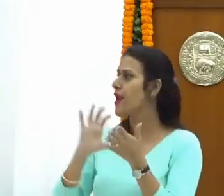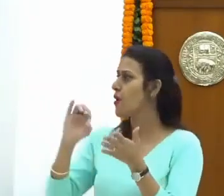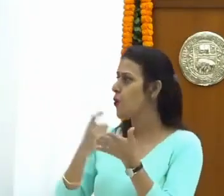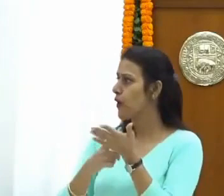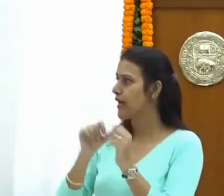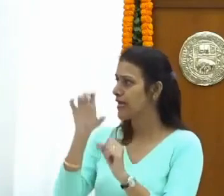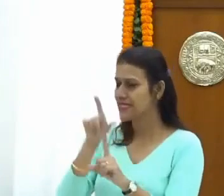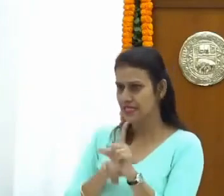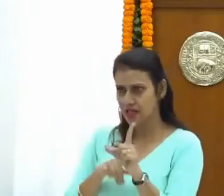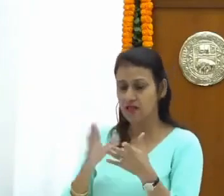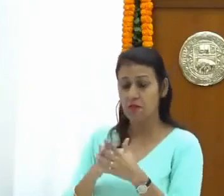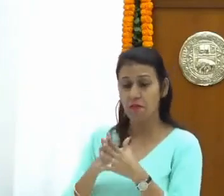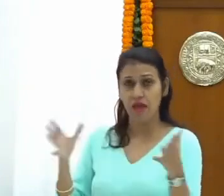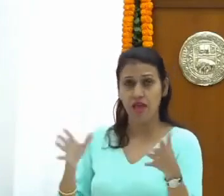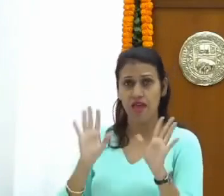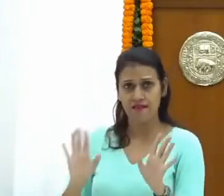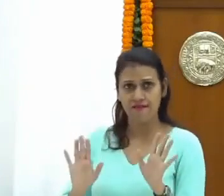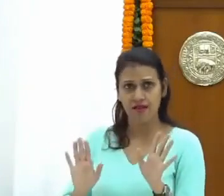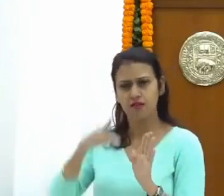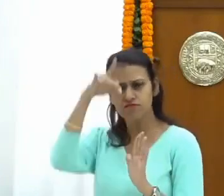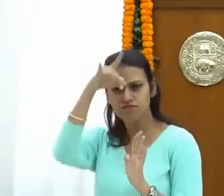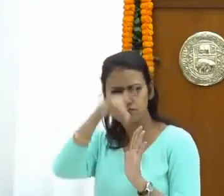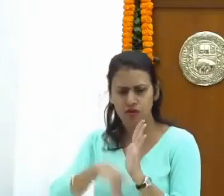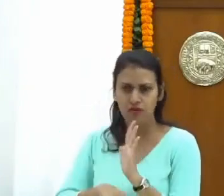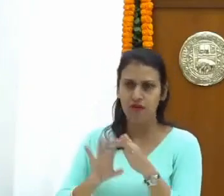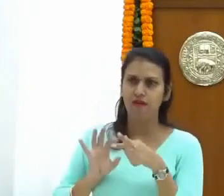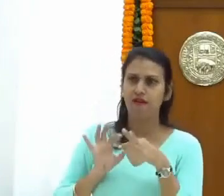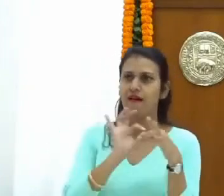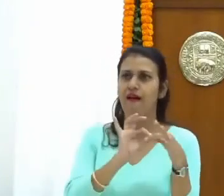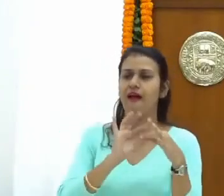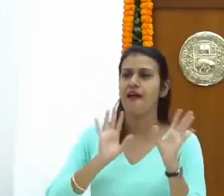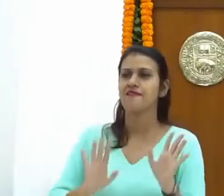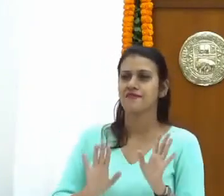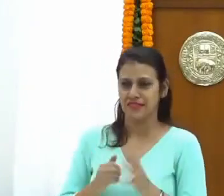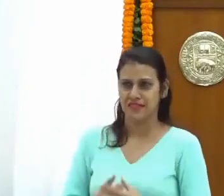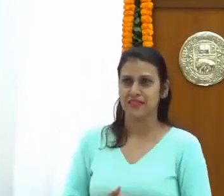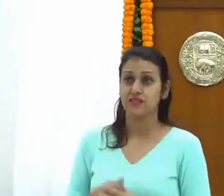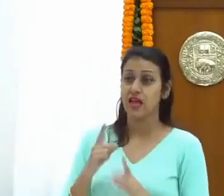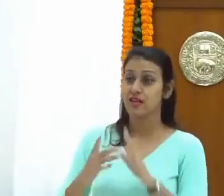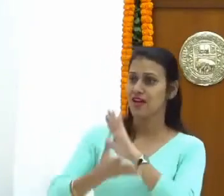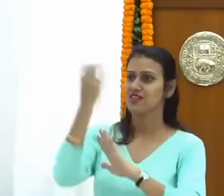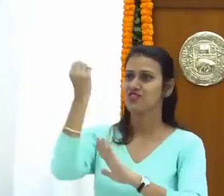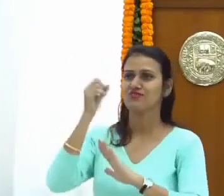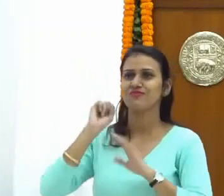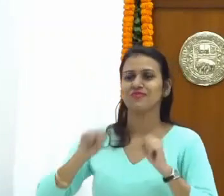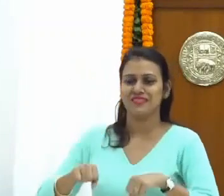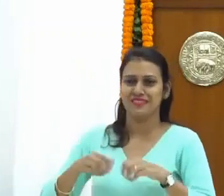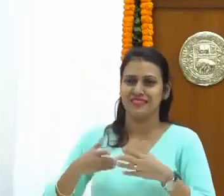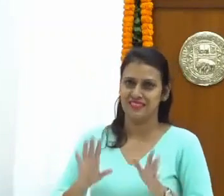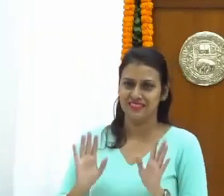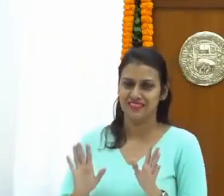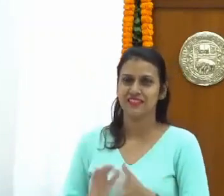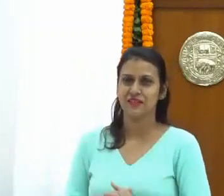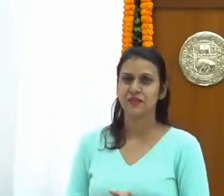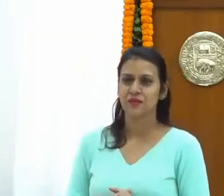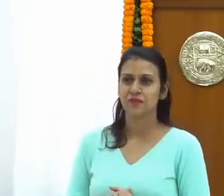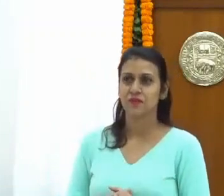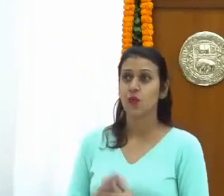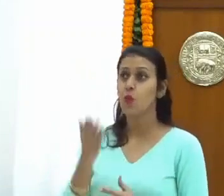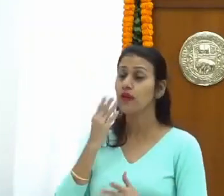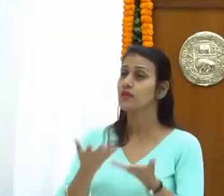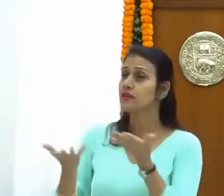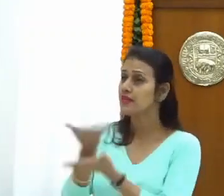the largest democracy and deep-rooted democracy. That is the achievement. When